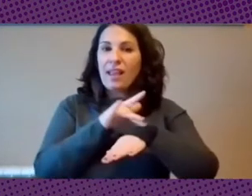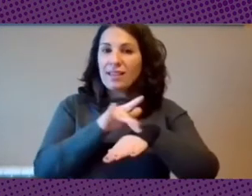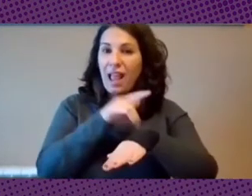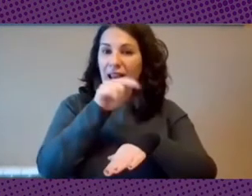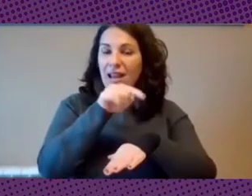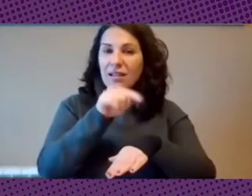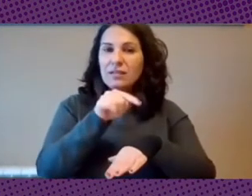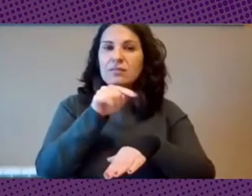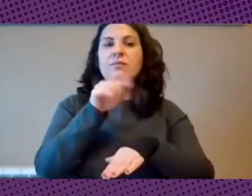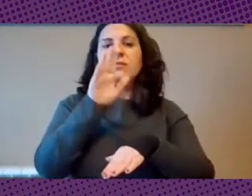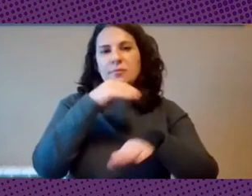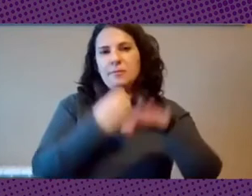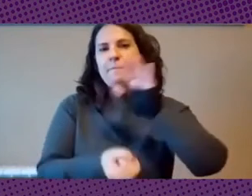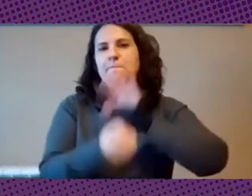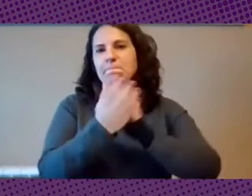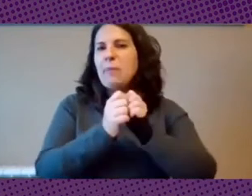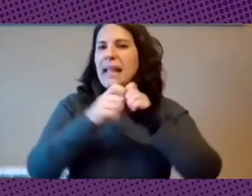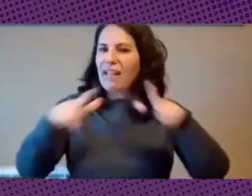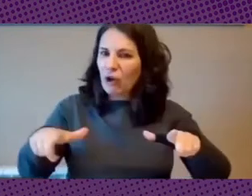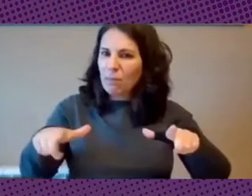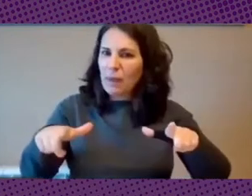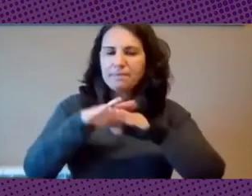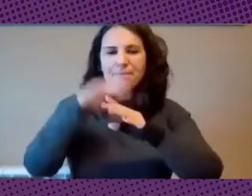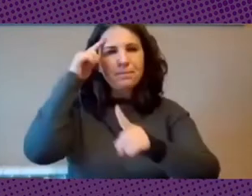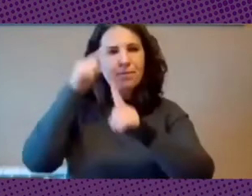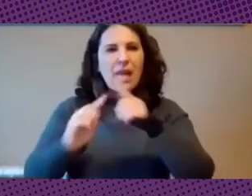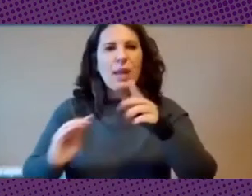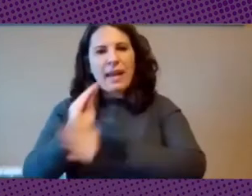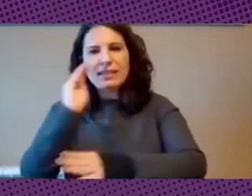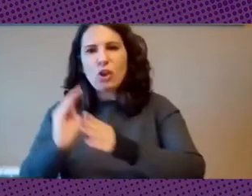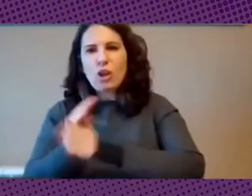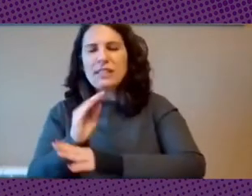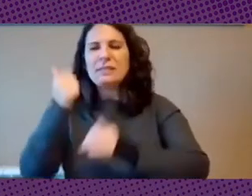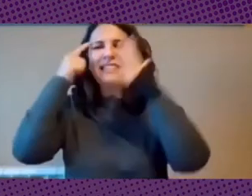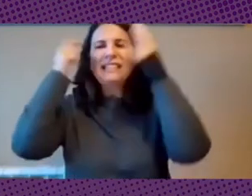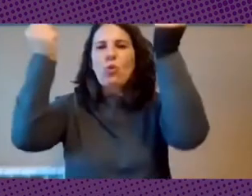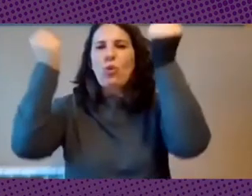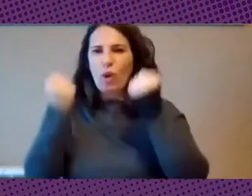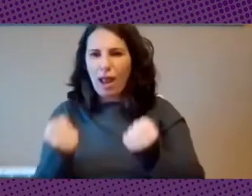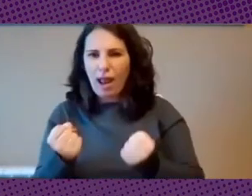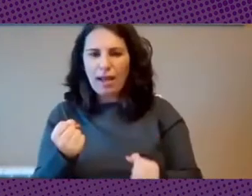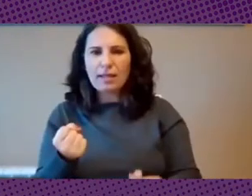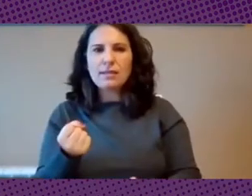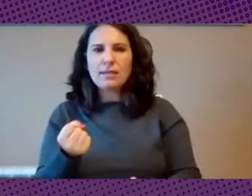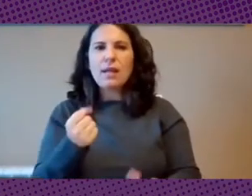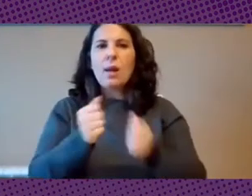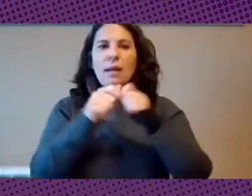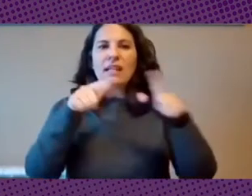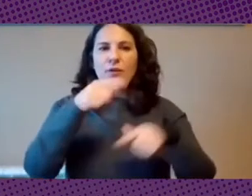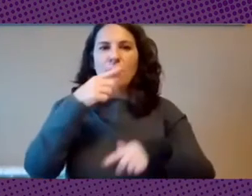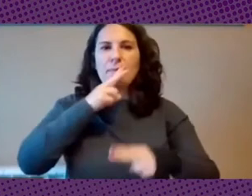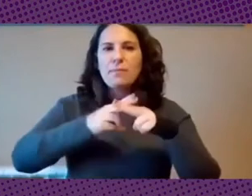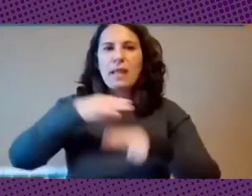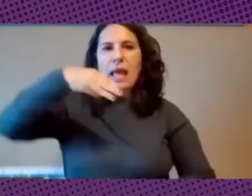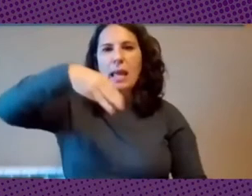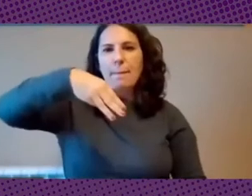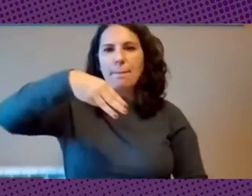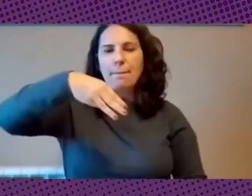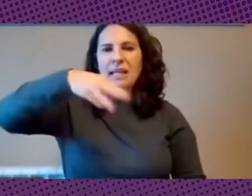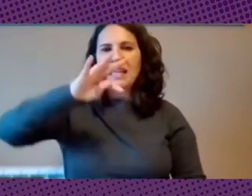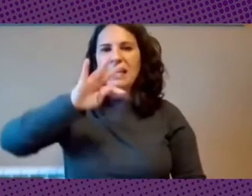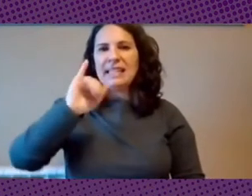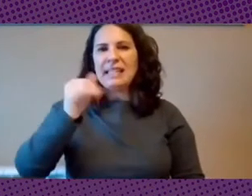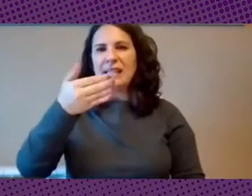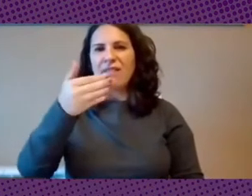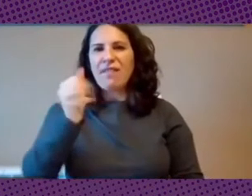here is a the MTBA platform for health healthcare. I think it's quite interesting. Let me see if I can show